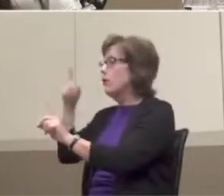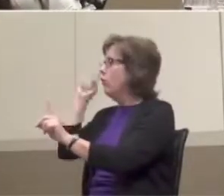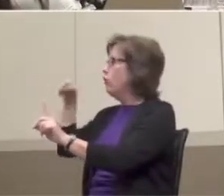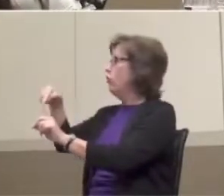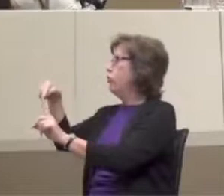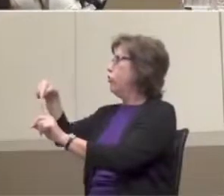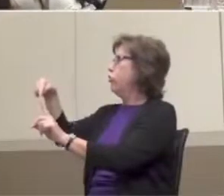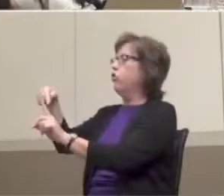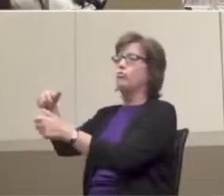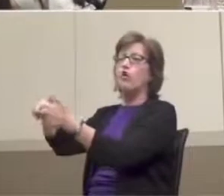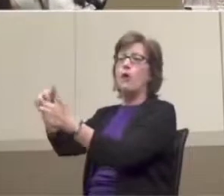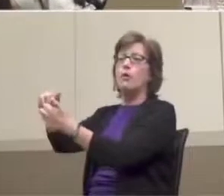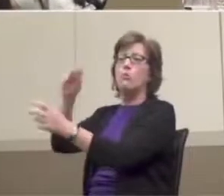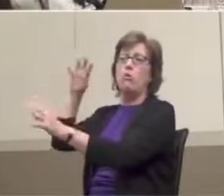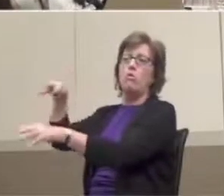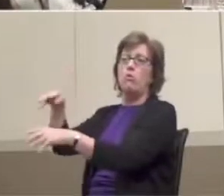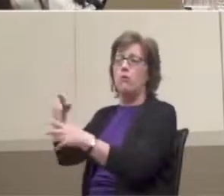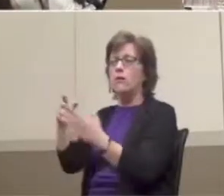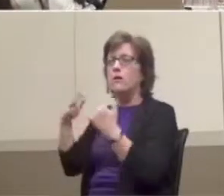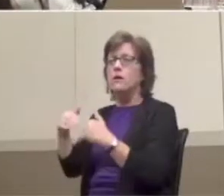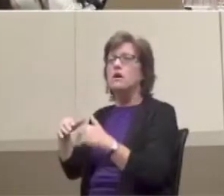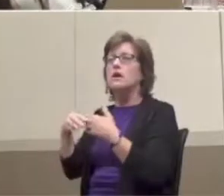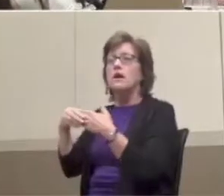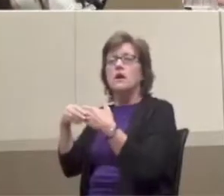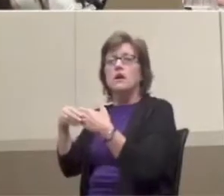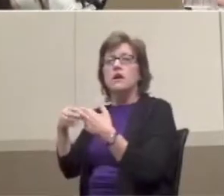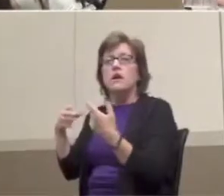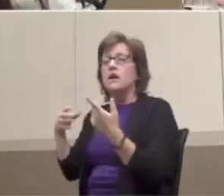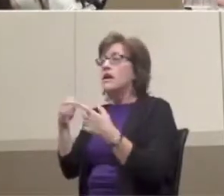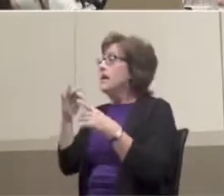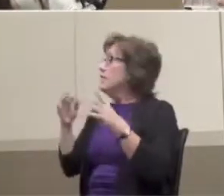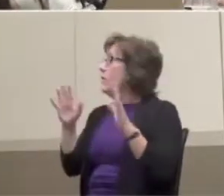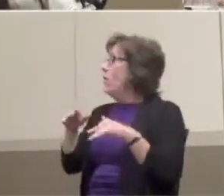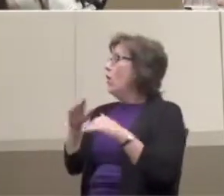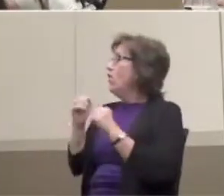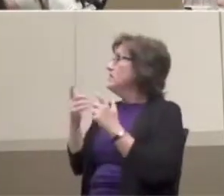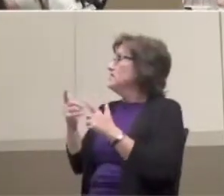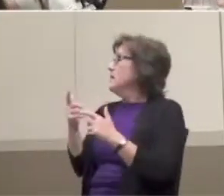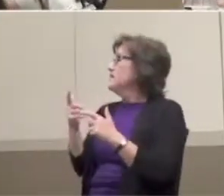low flexibility. If suddenly Mary wanted to sit on the blue dot,